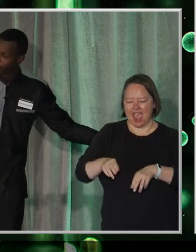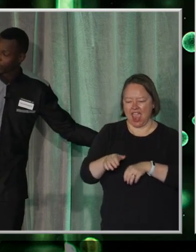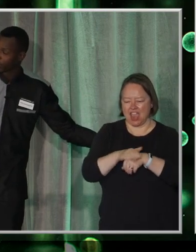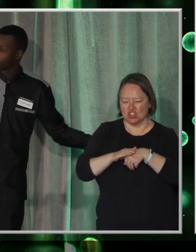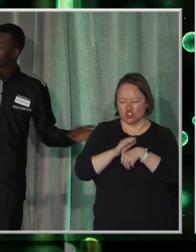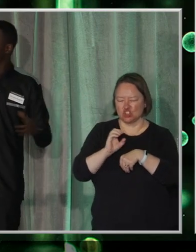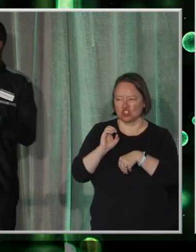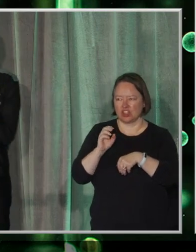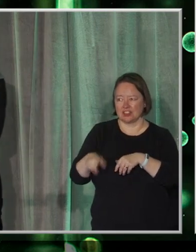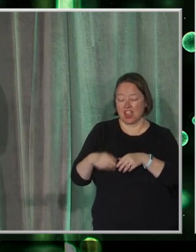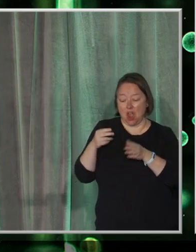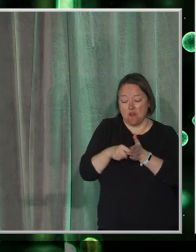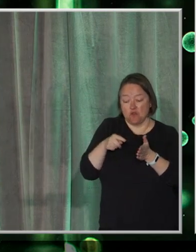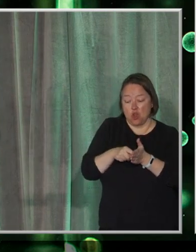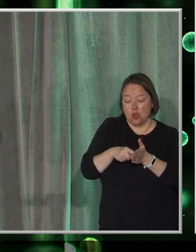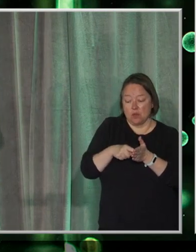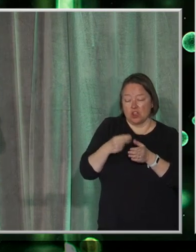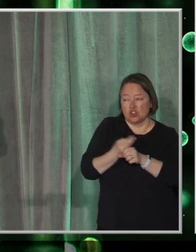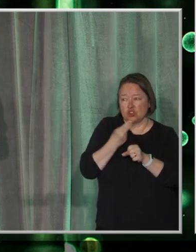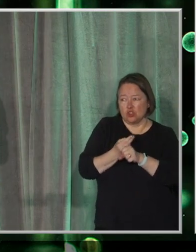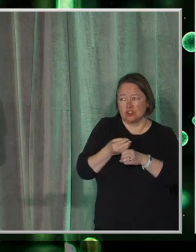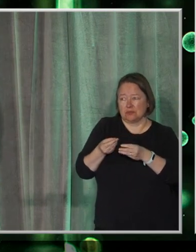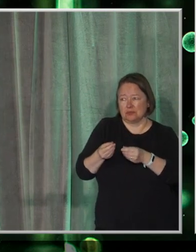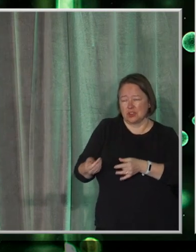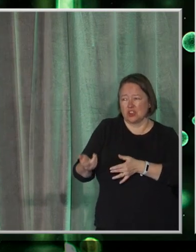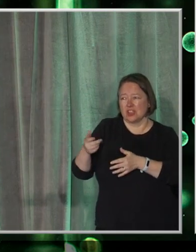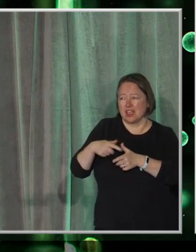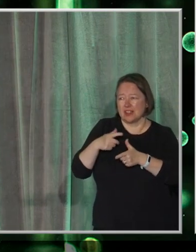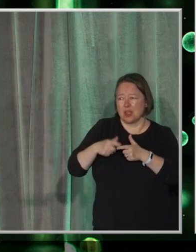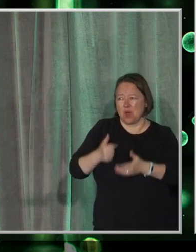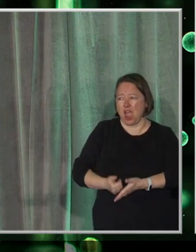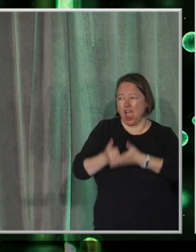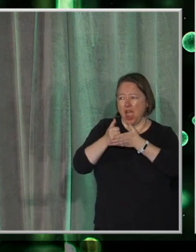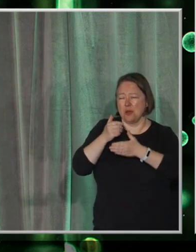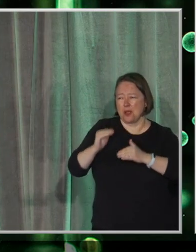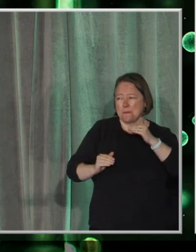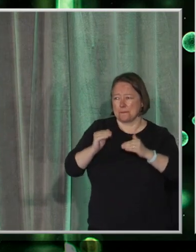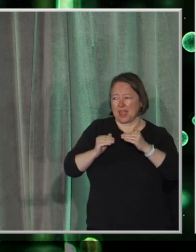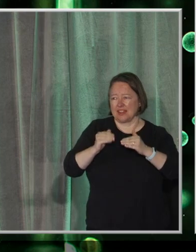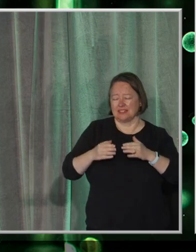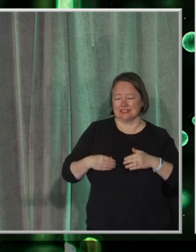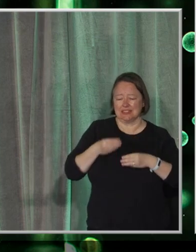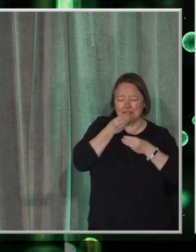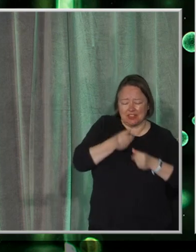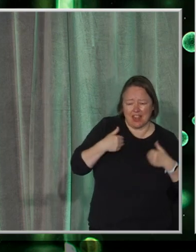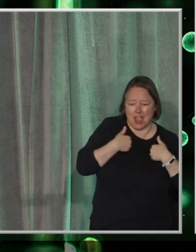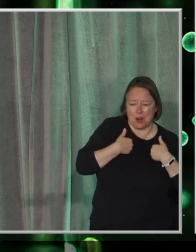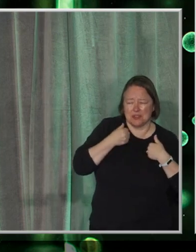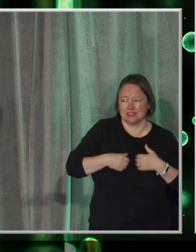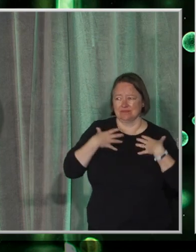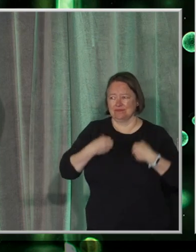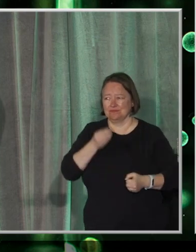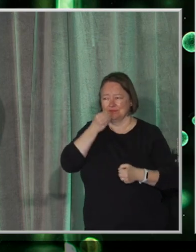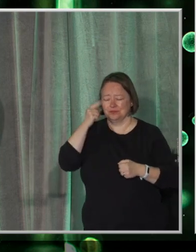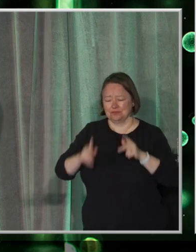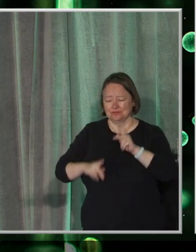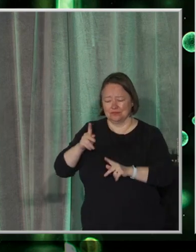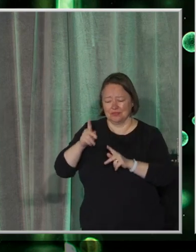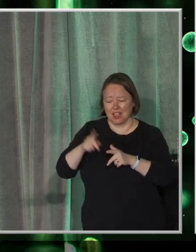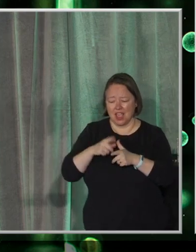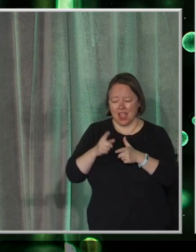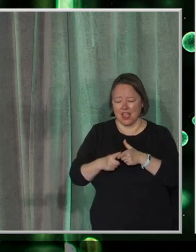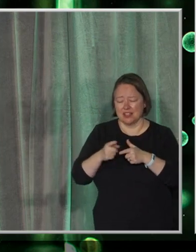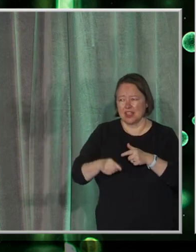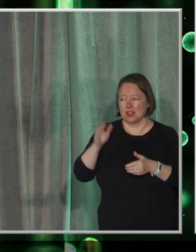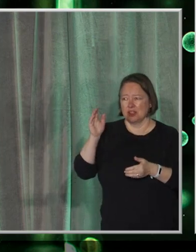because they are made from locally sourced materials, and they would help to balance the livestock and human nutrition, where it will shift away the livestock